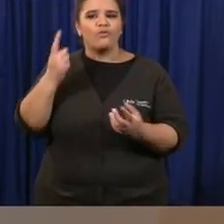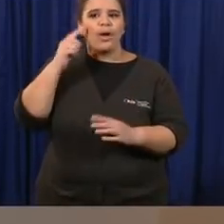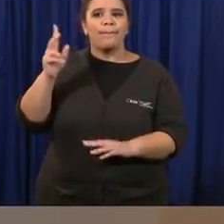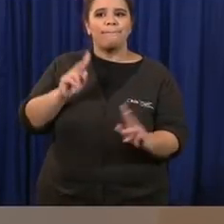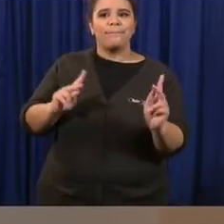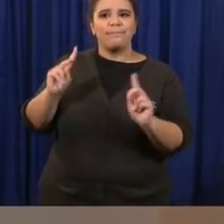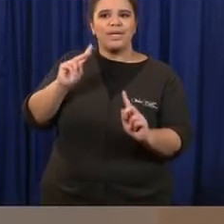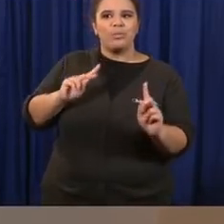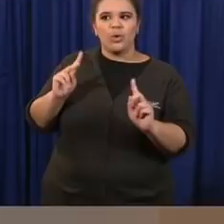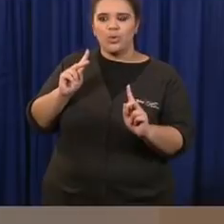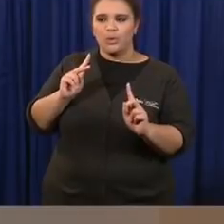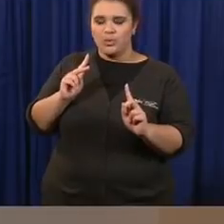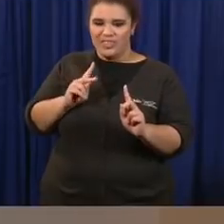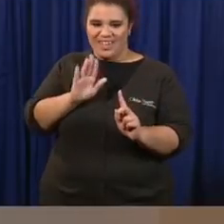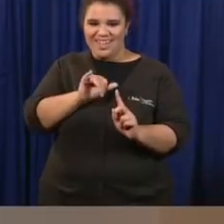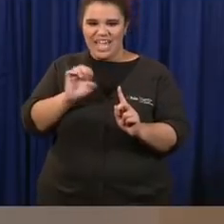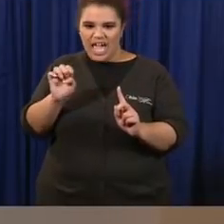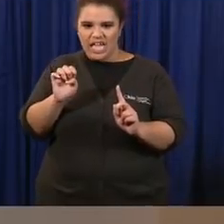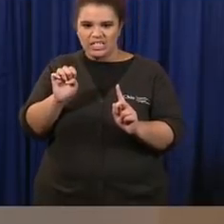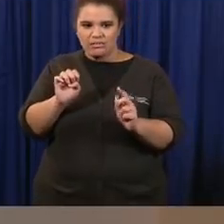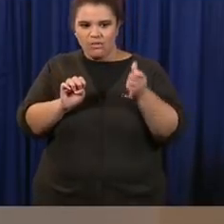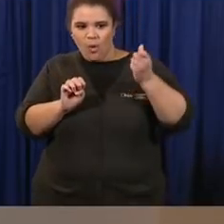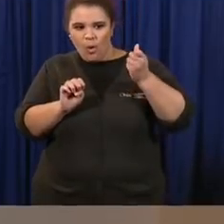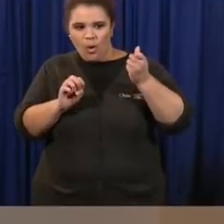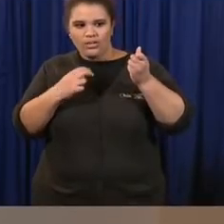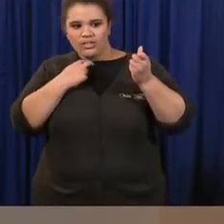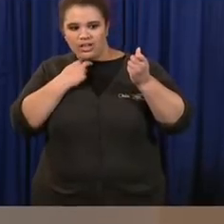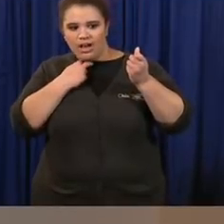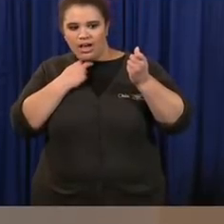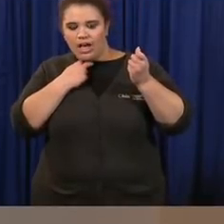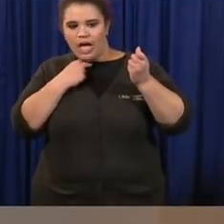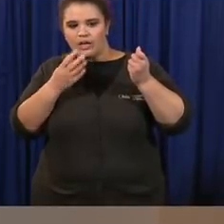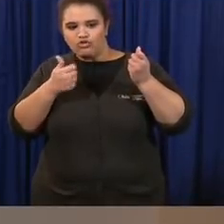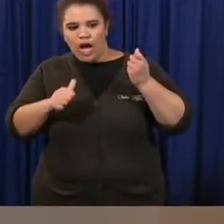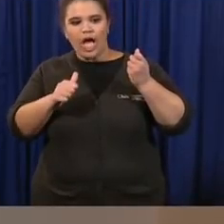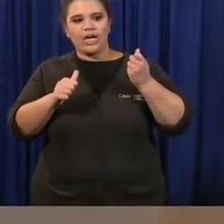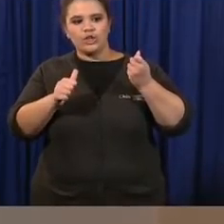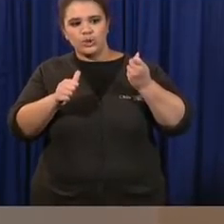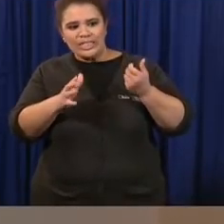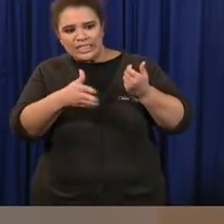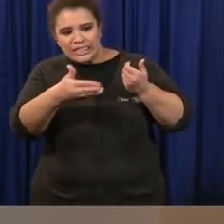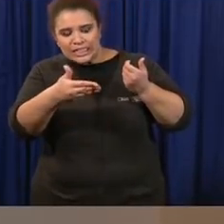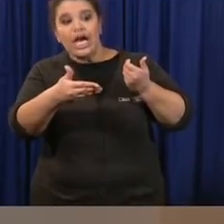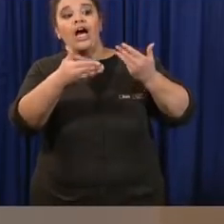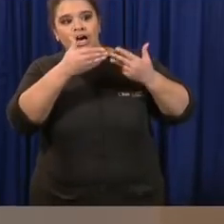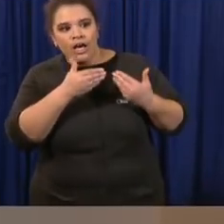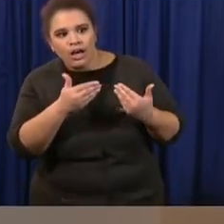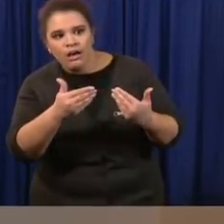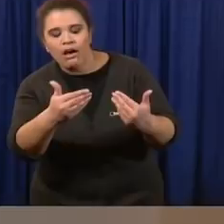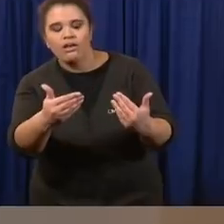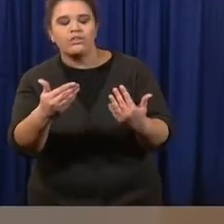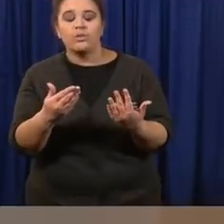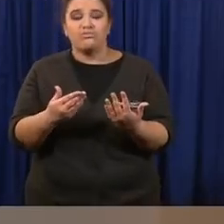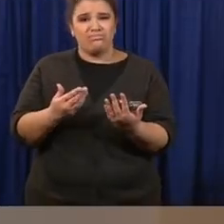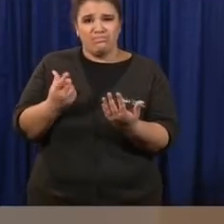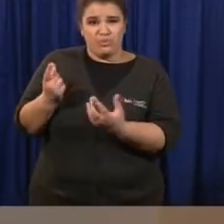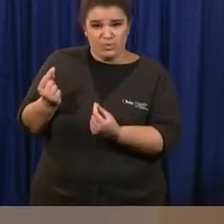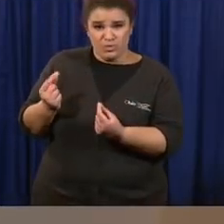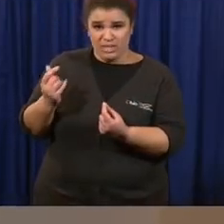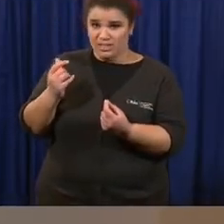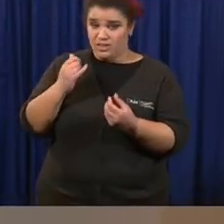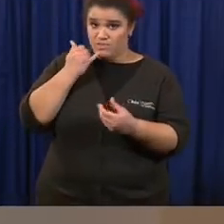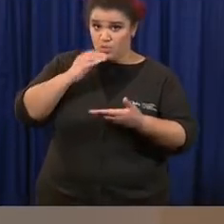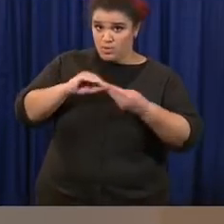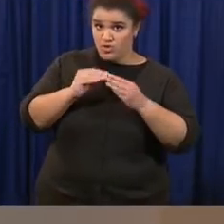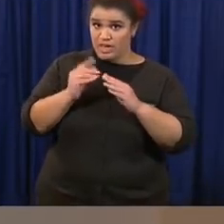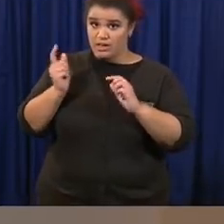just like is there a way is there a phone number they could call or a particular, thing where they're stuck? Yeah, there is